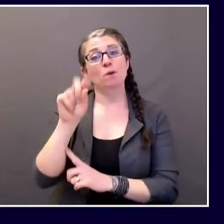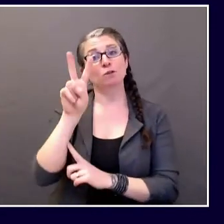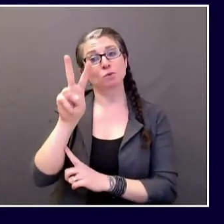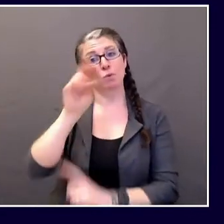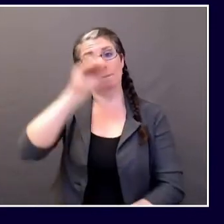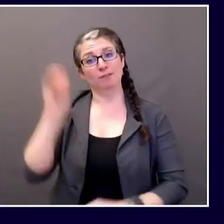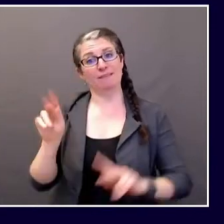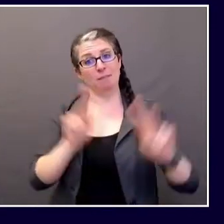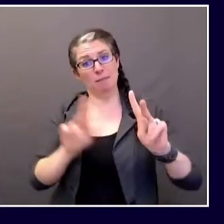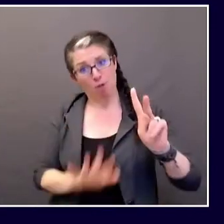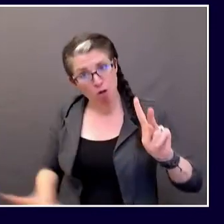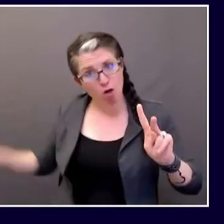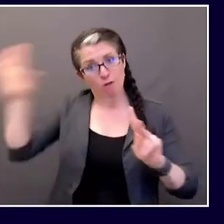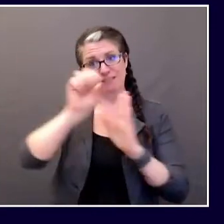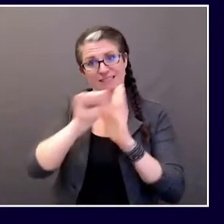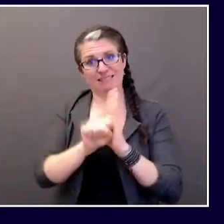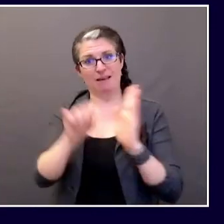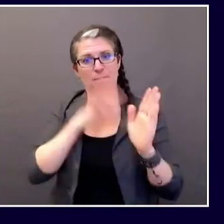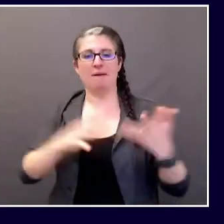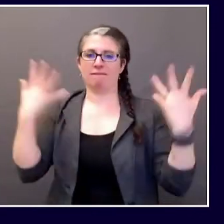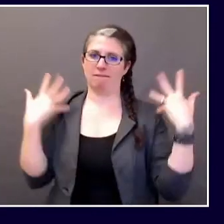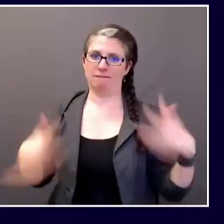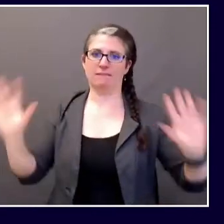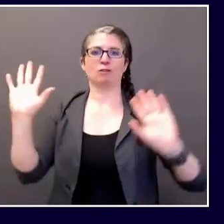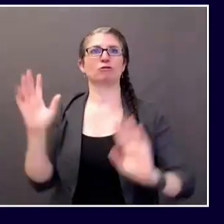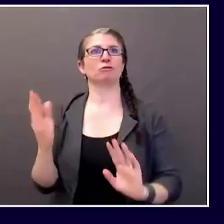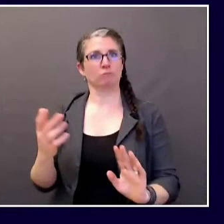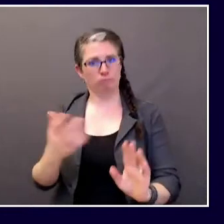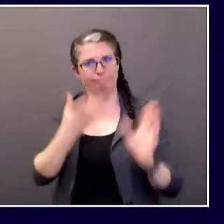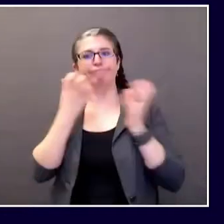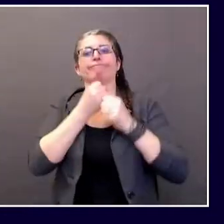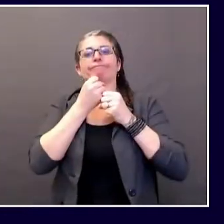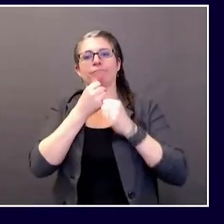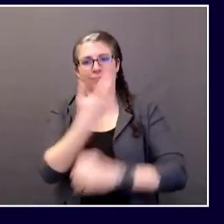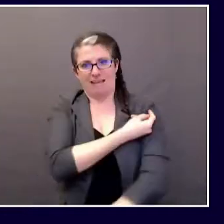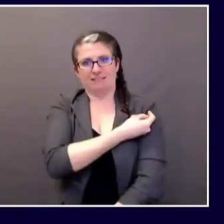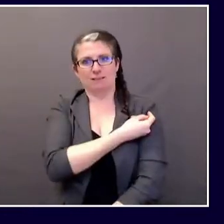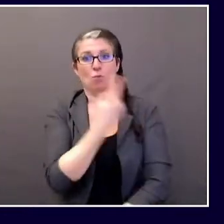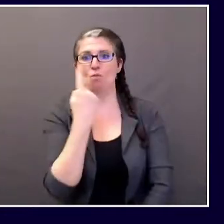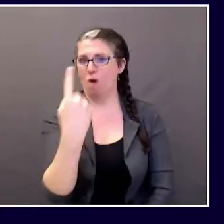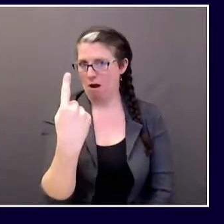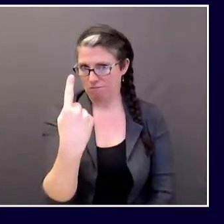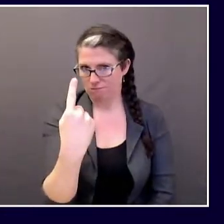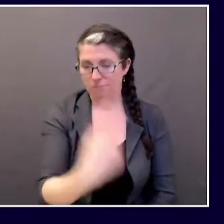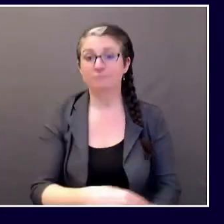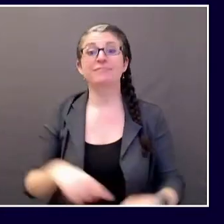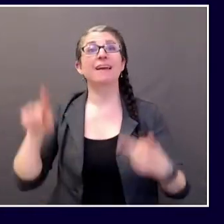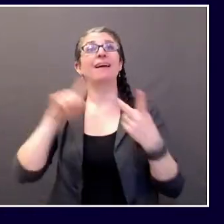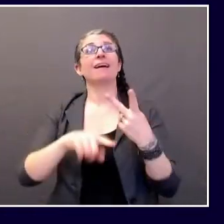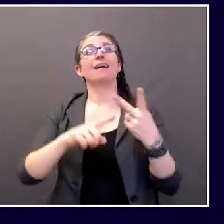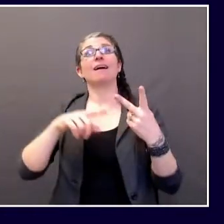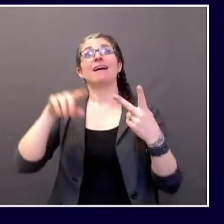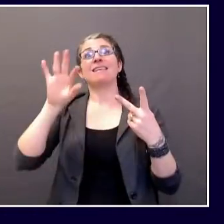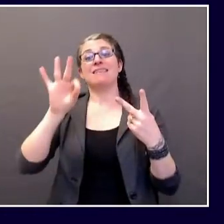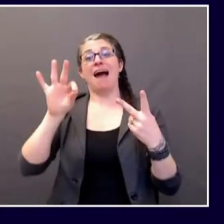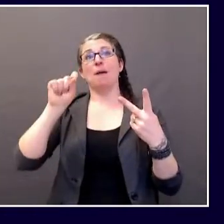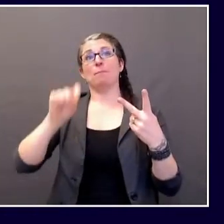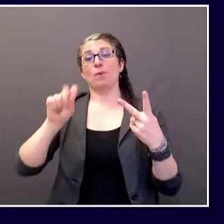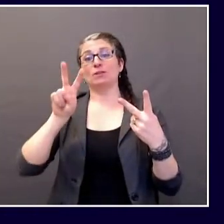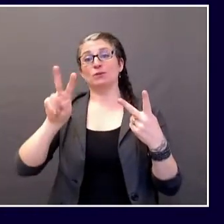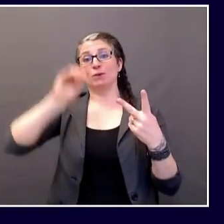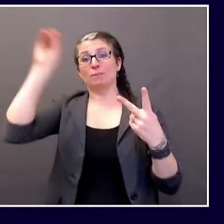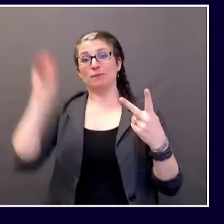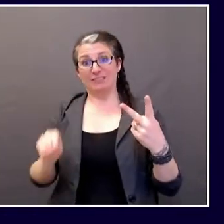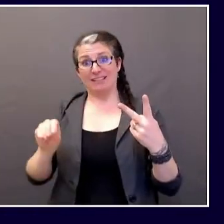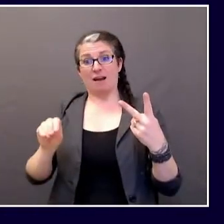received 2 doses, both doses of the COVID vaccine. Now, one note on the data there. The arrival of